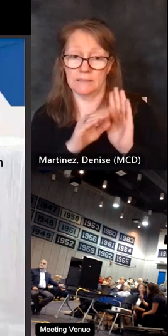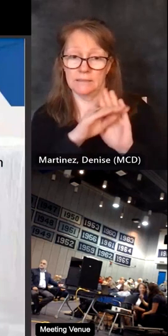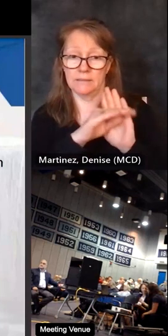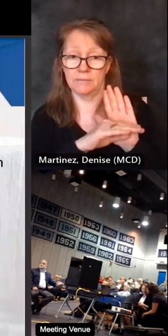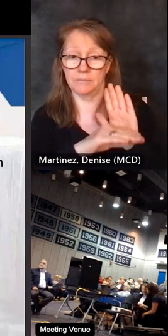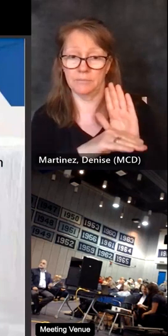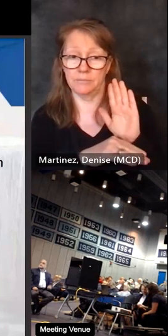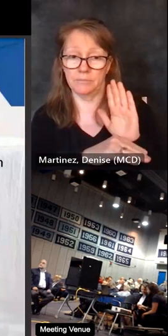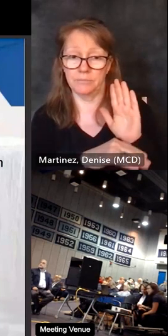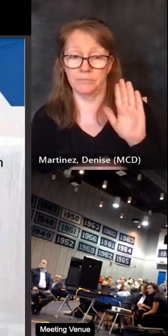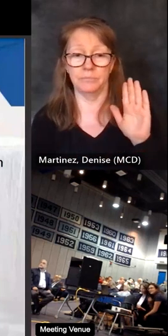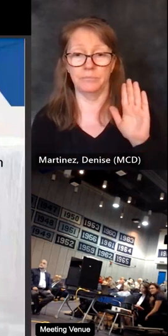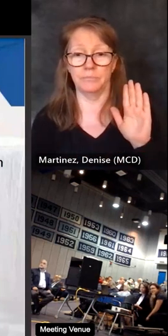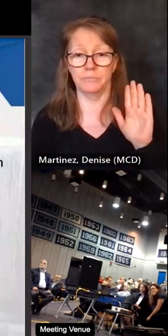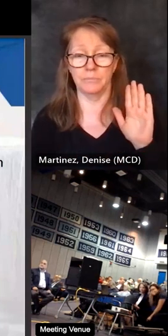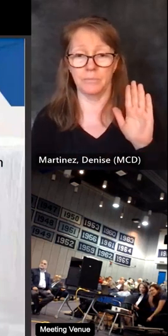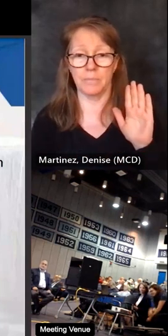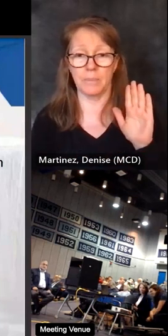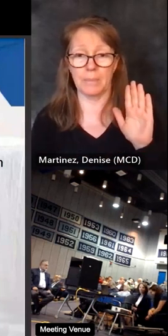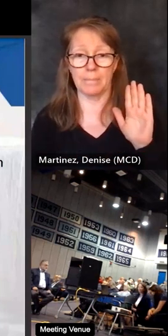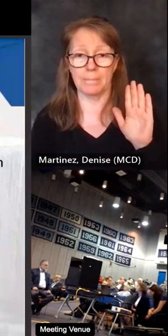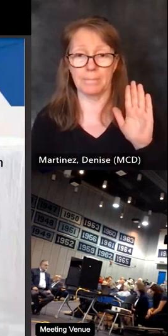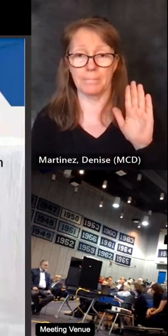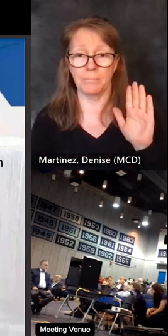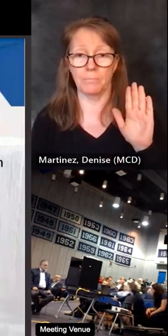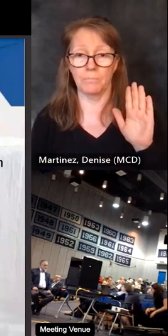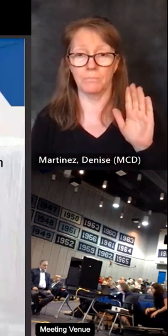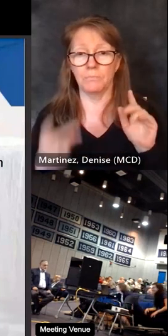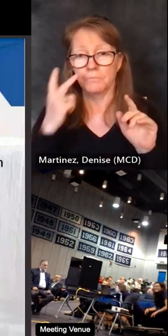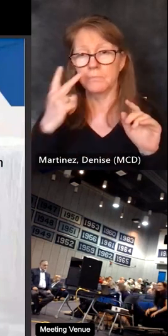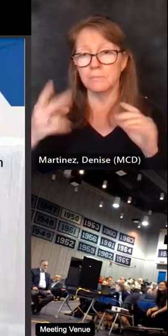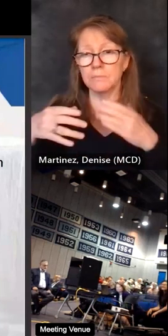Wanted to summarize some of what we heard. We heard a range of